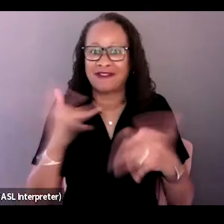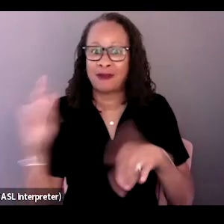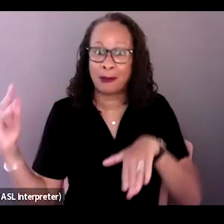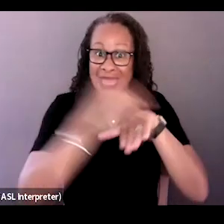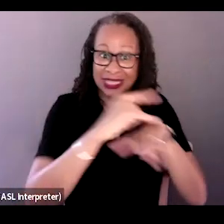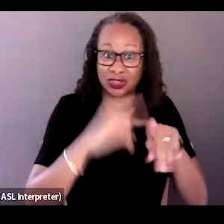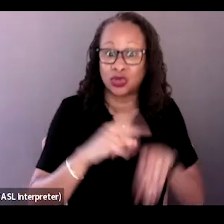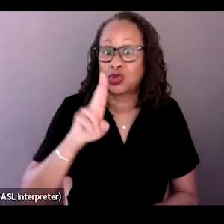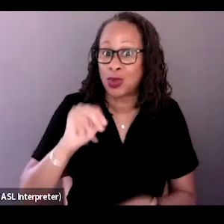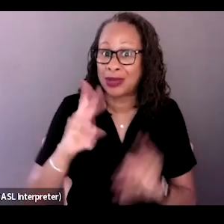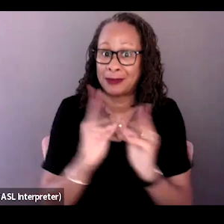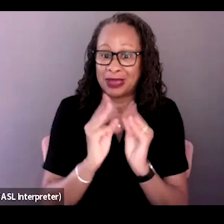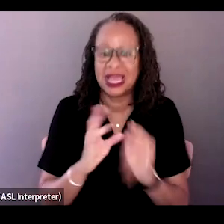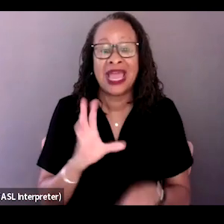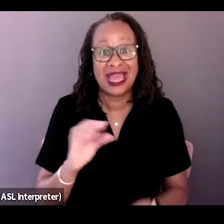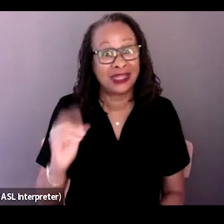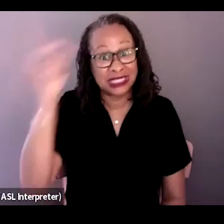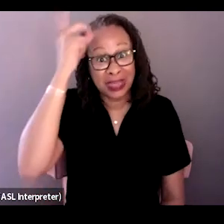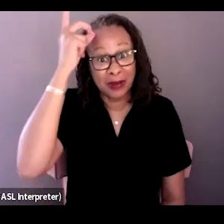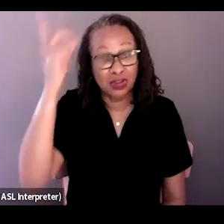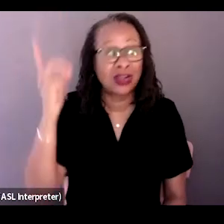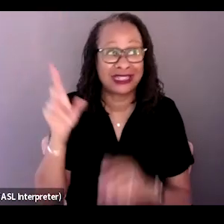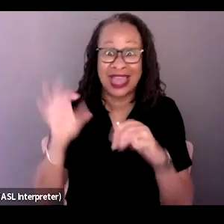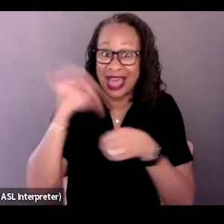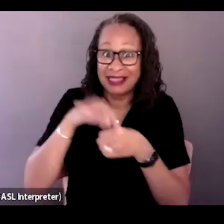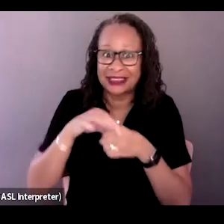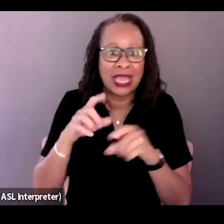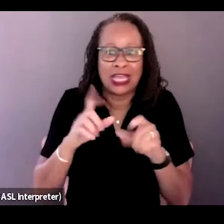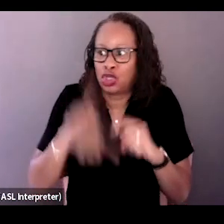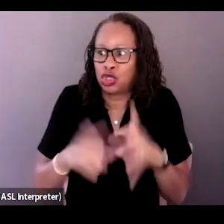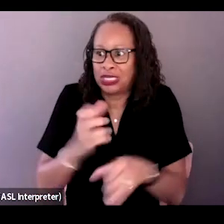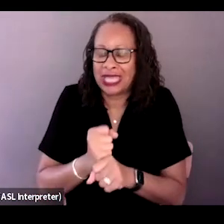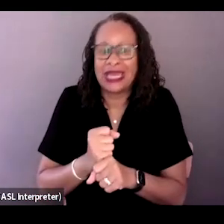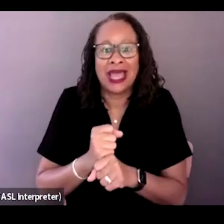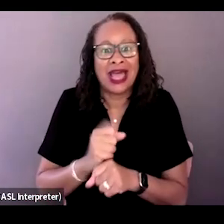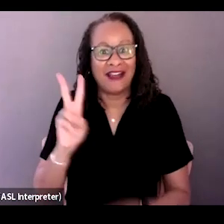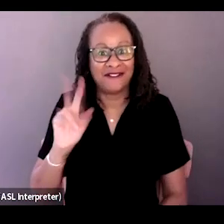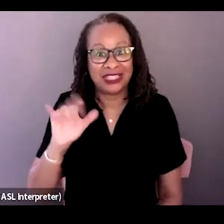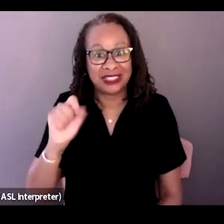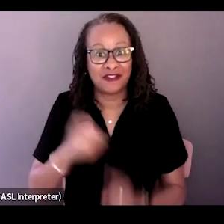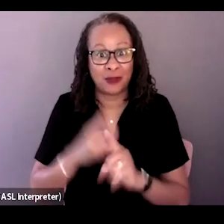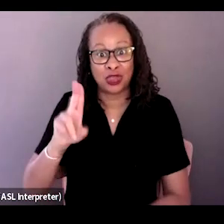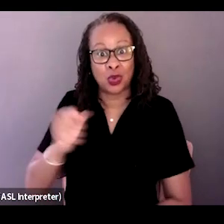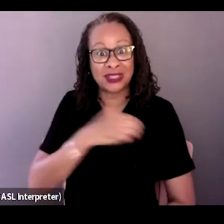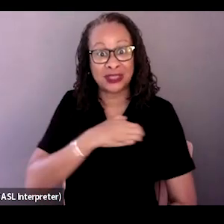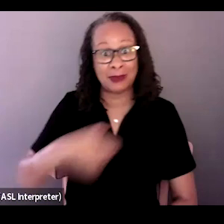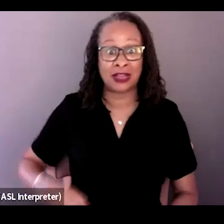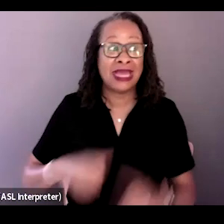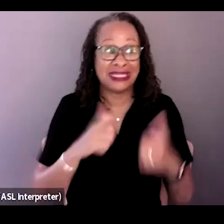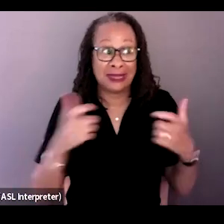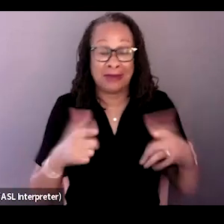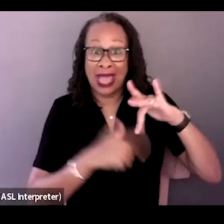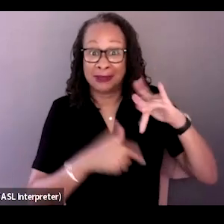he was democratically elected. He couldn't leave the country, didn't even got a visa by the US ambassador. And so he's the big absentee.